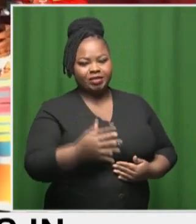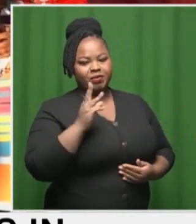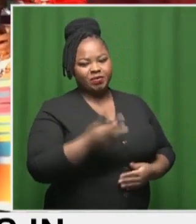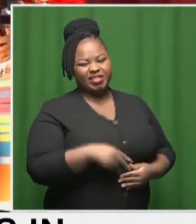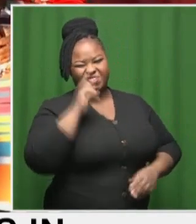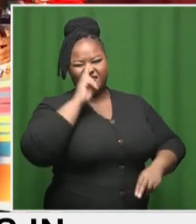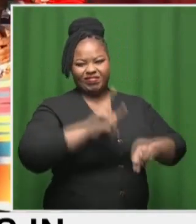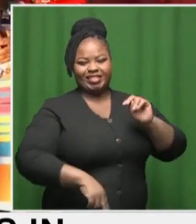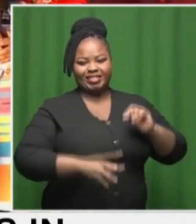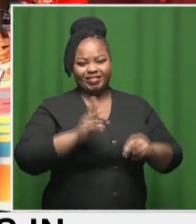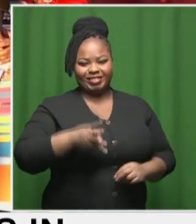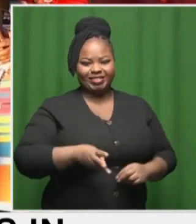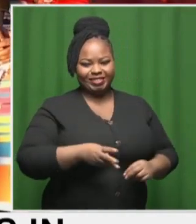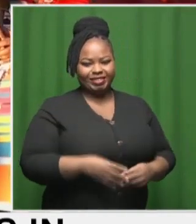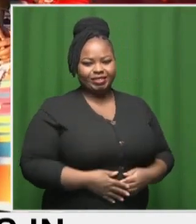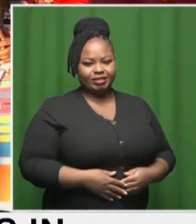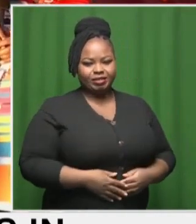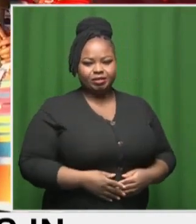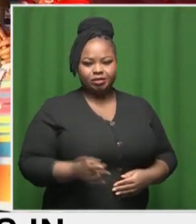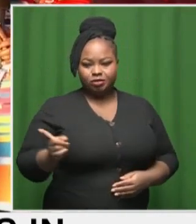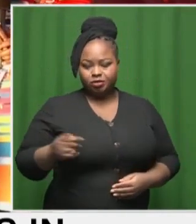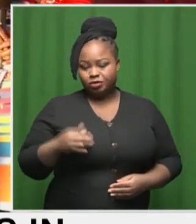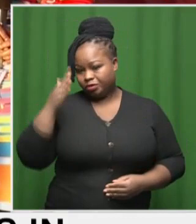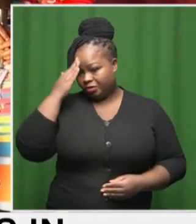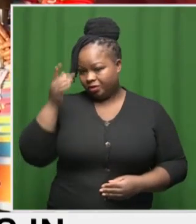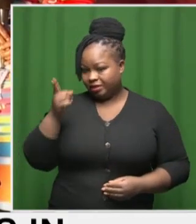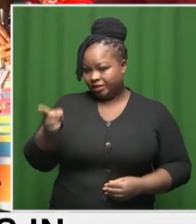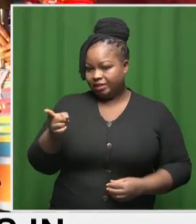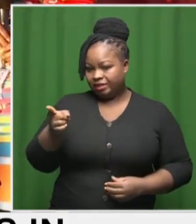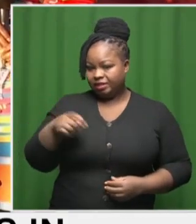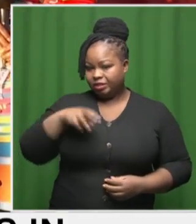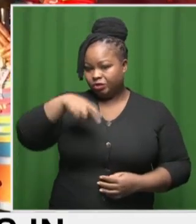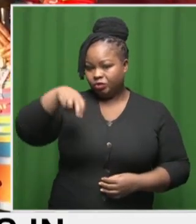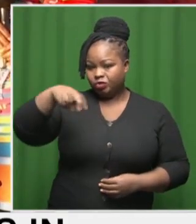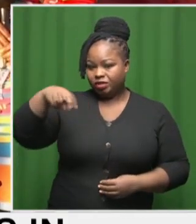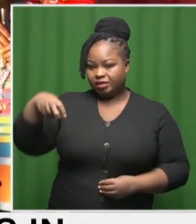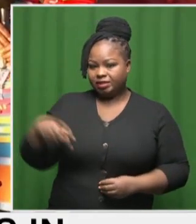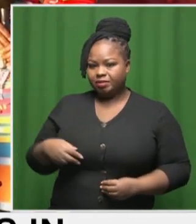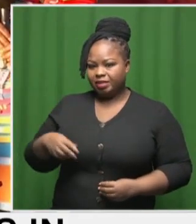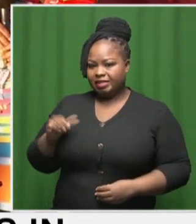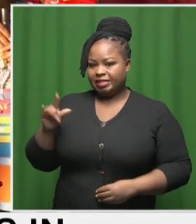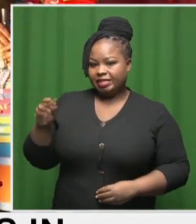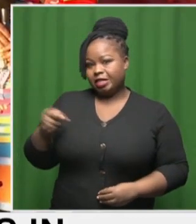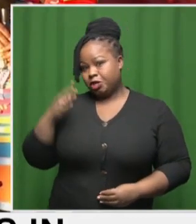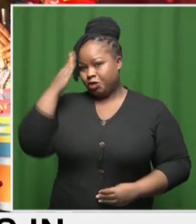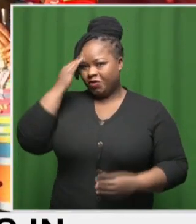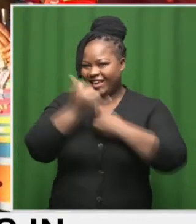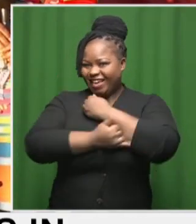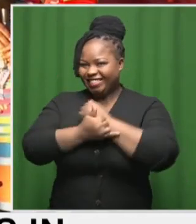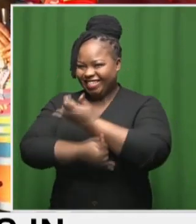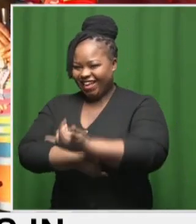some fun with the girls there. You know that now this tour has made Cecilia to know the country.